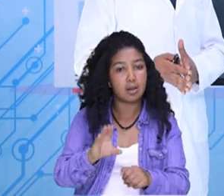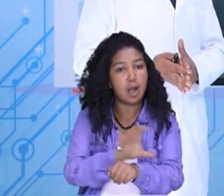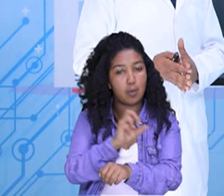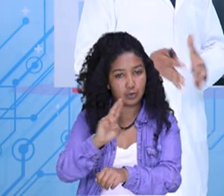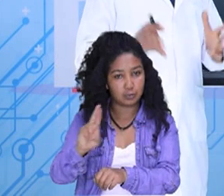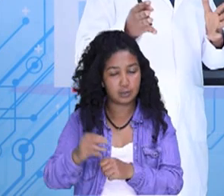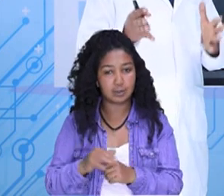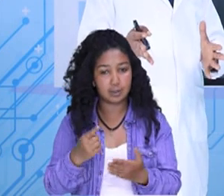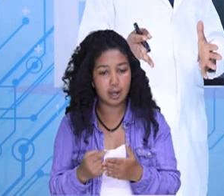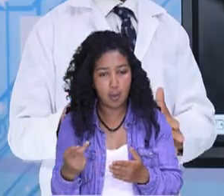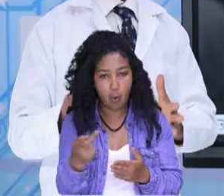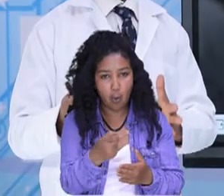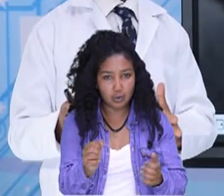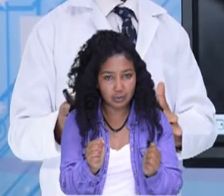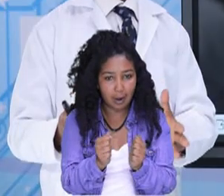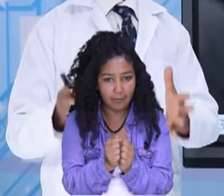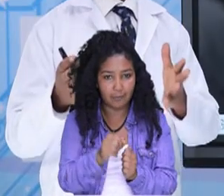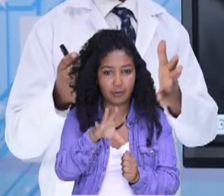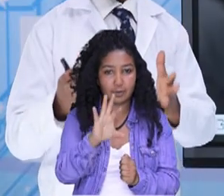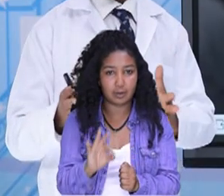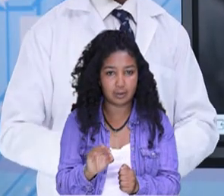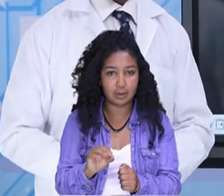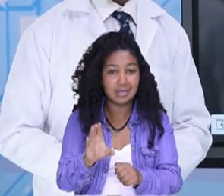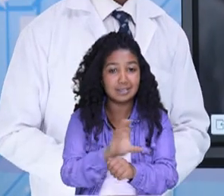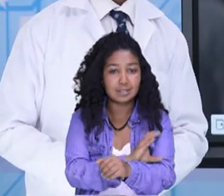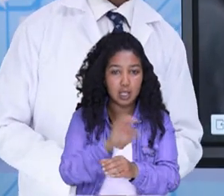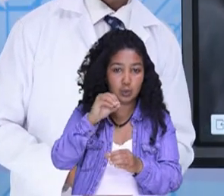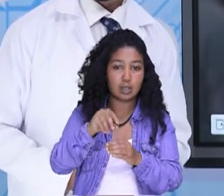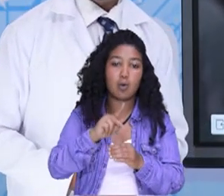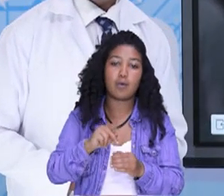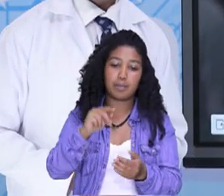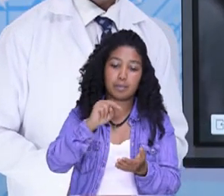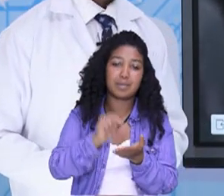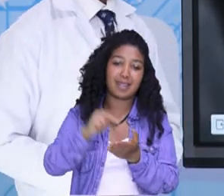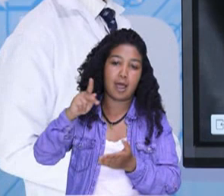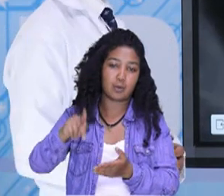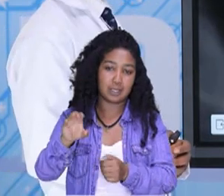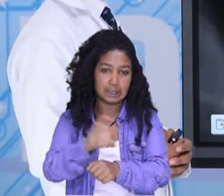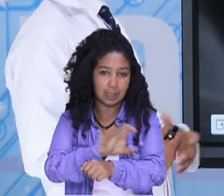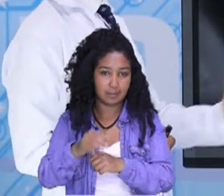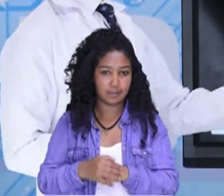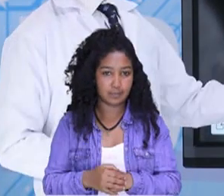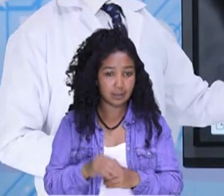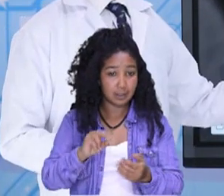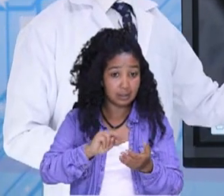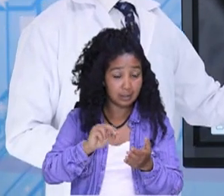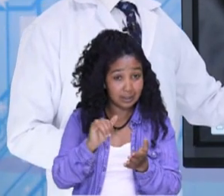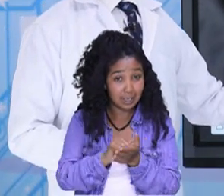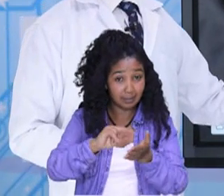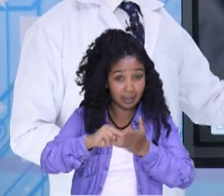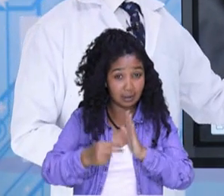ribosomes. They both are found in cytosol of prokaryotic cells. That